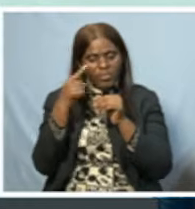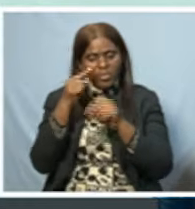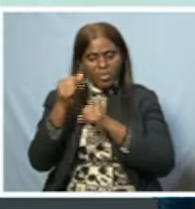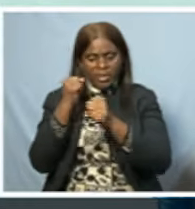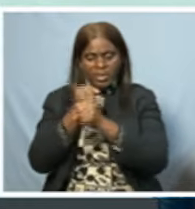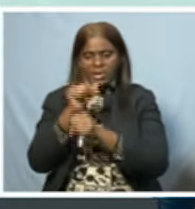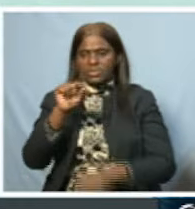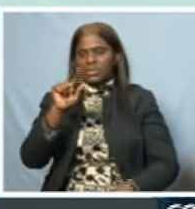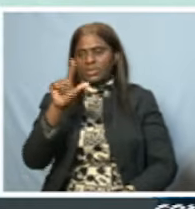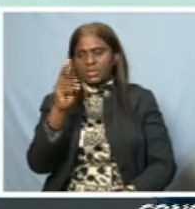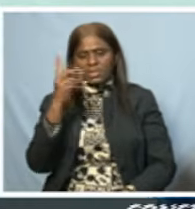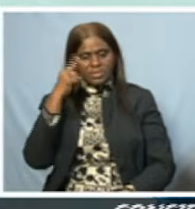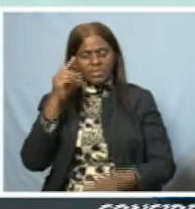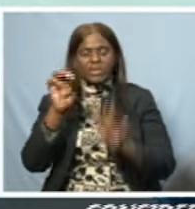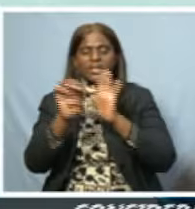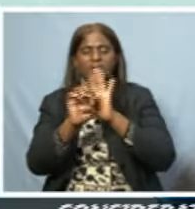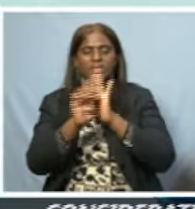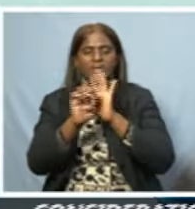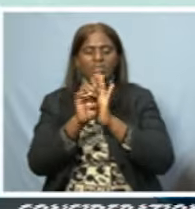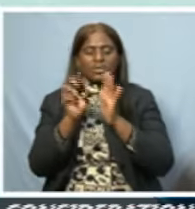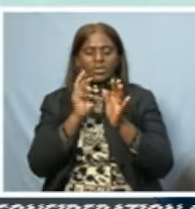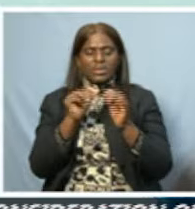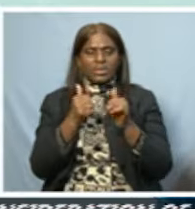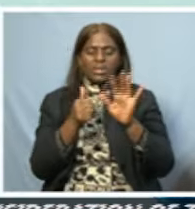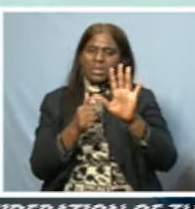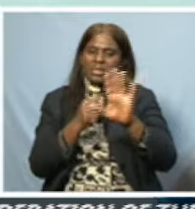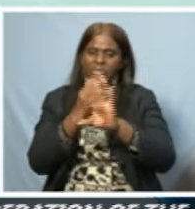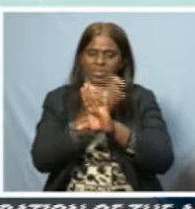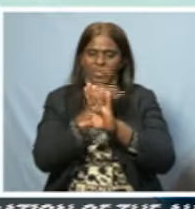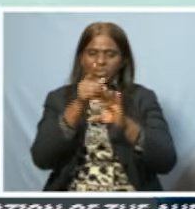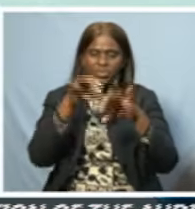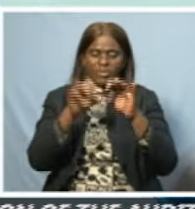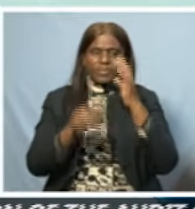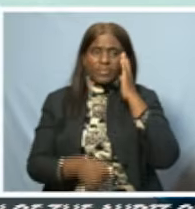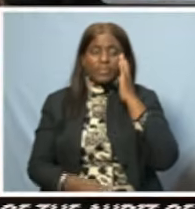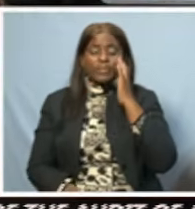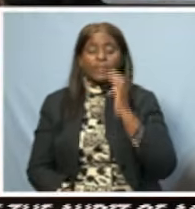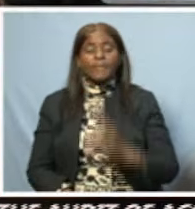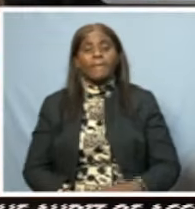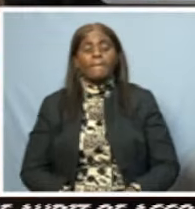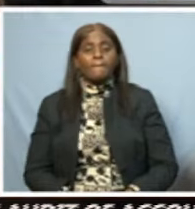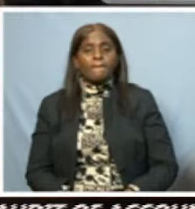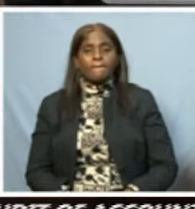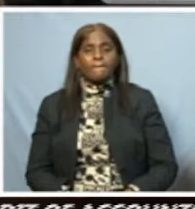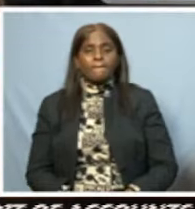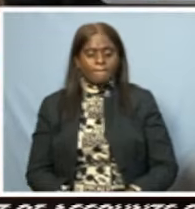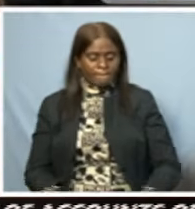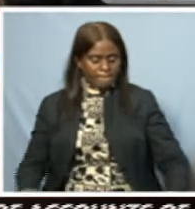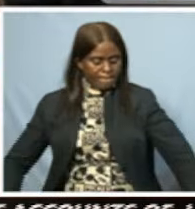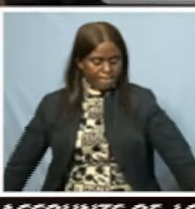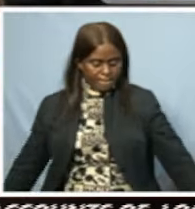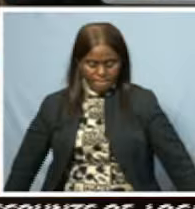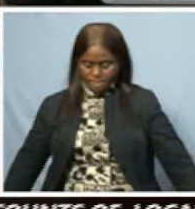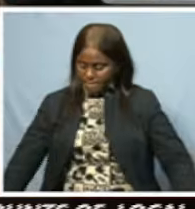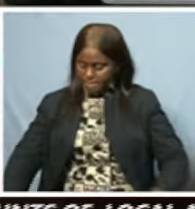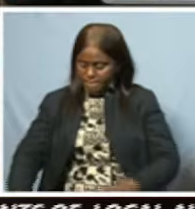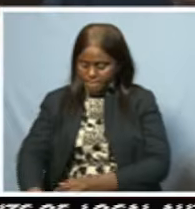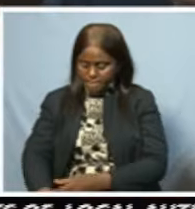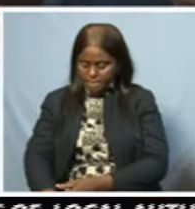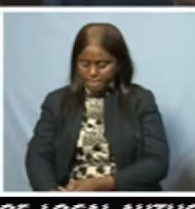site, then on the electricity most needed, and that's saving our procurement, as well as matters in time,